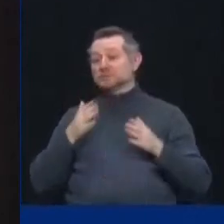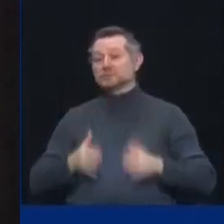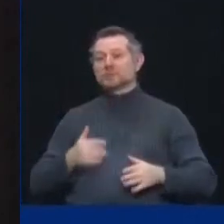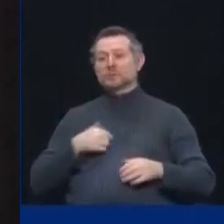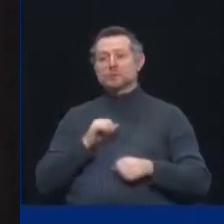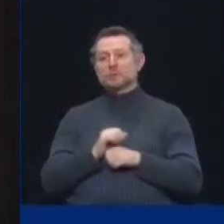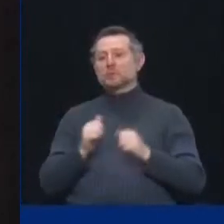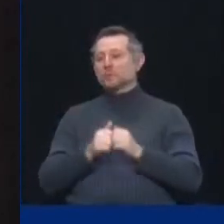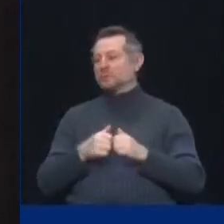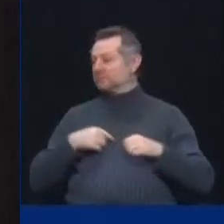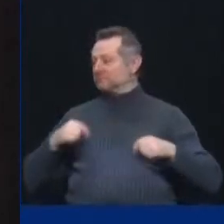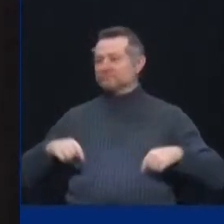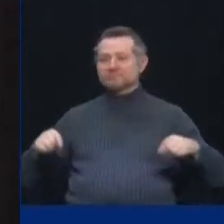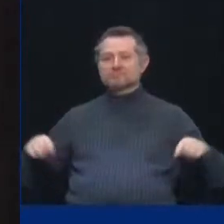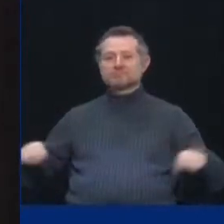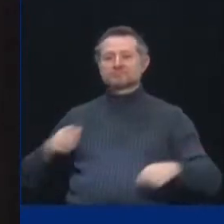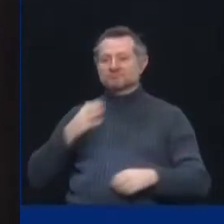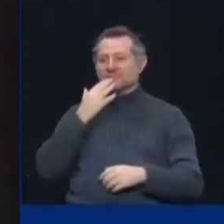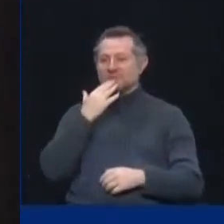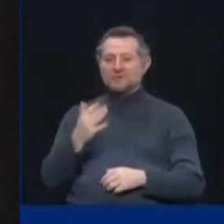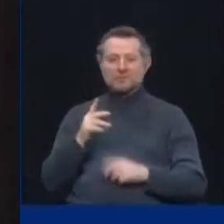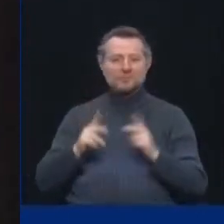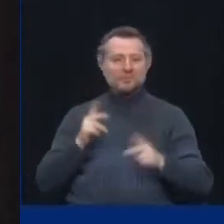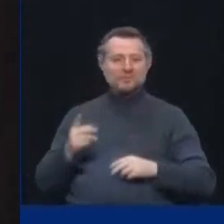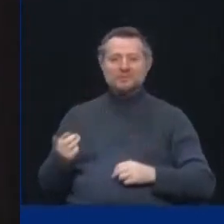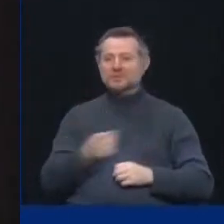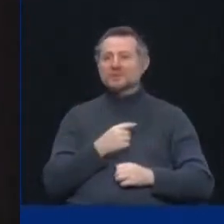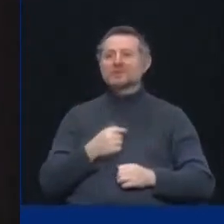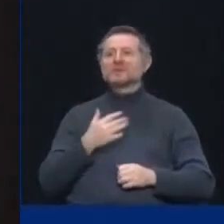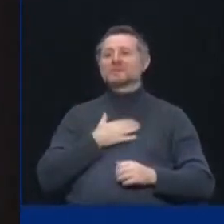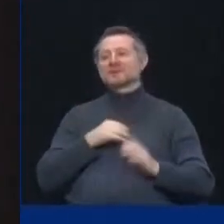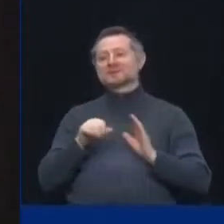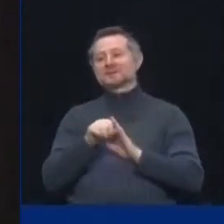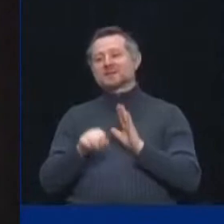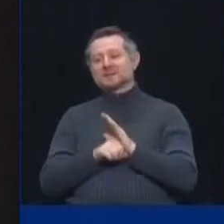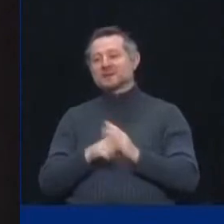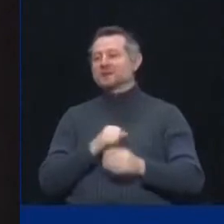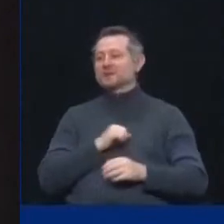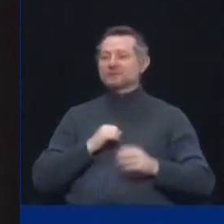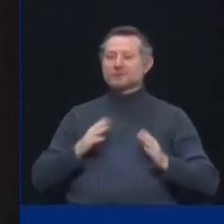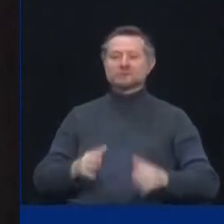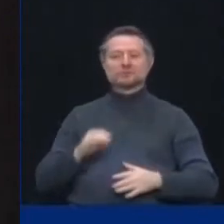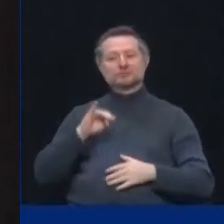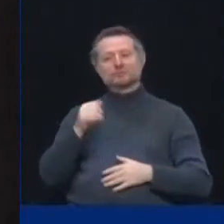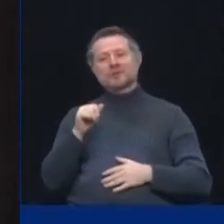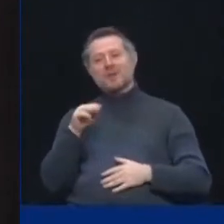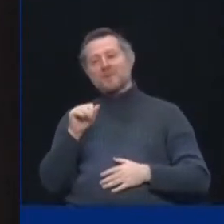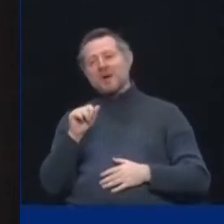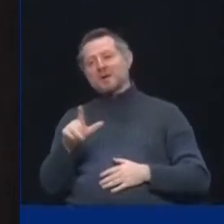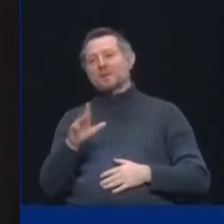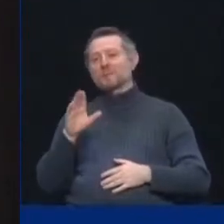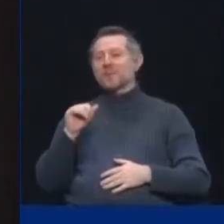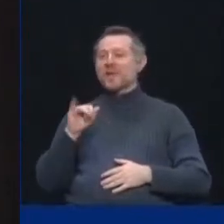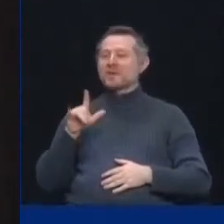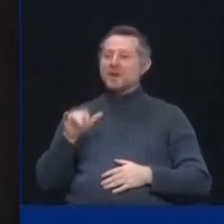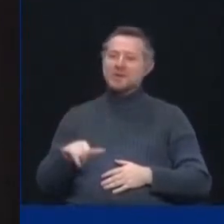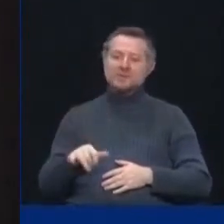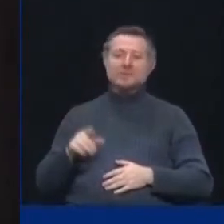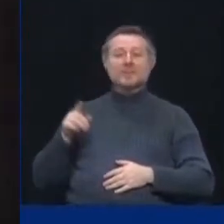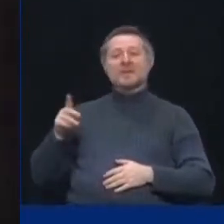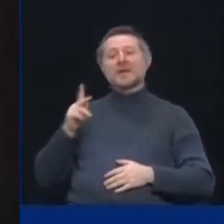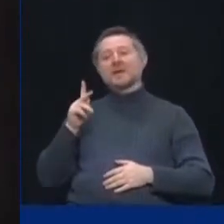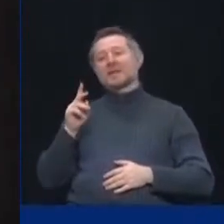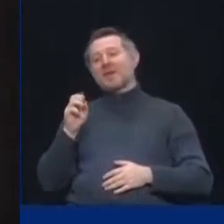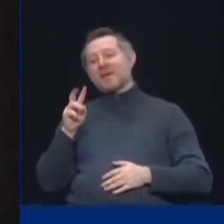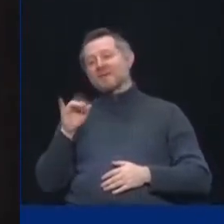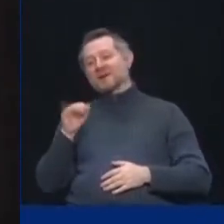people, and my state senator, Jamal Bailey, my city councilman, Kevin Riley, they are tops